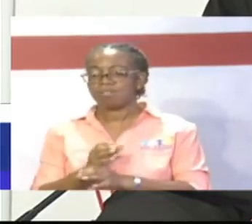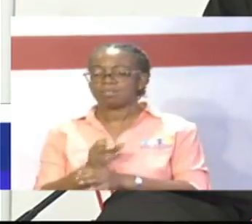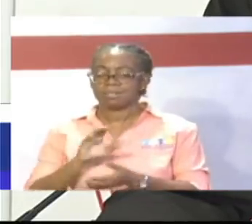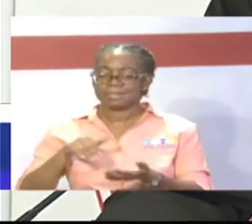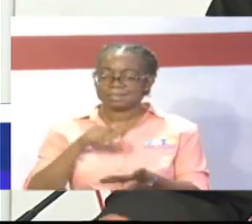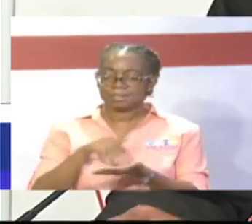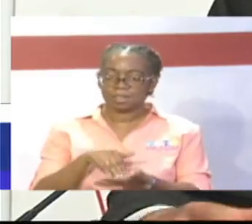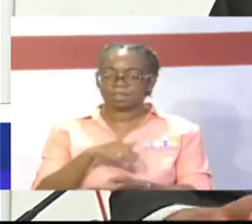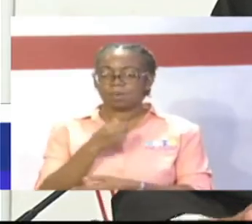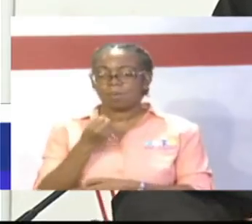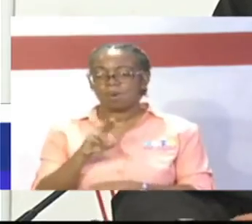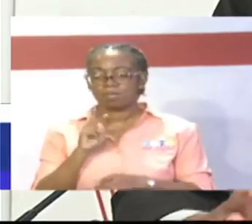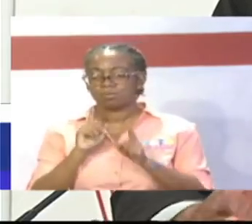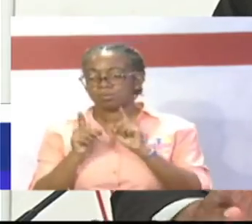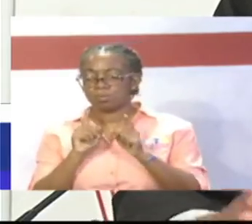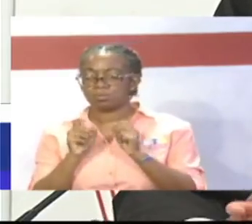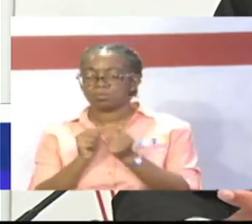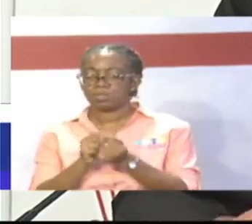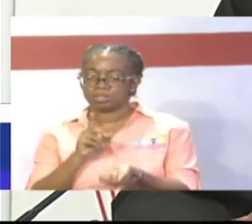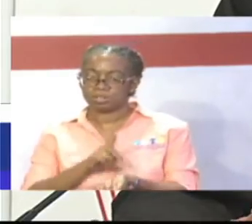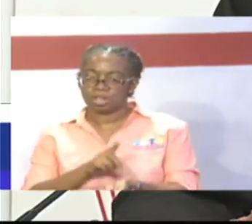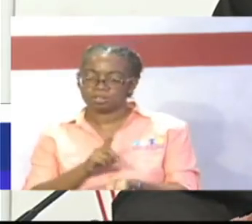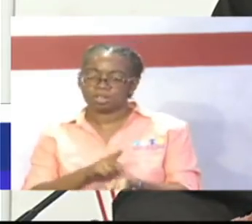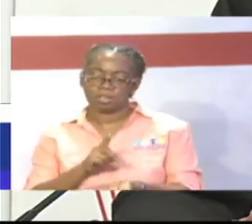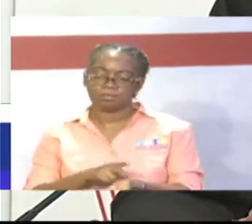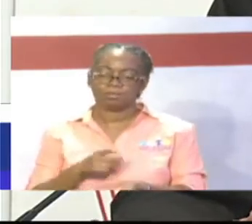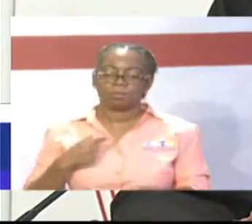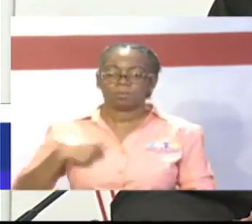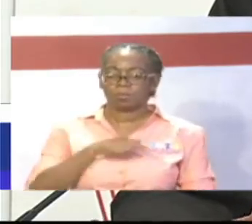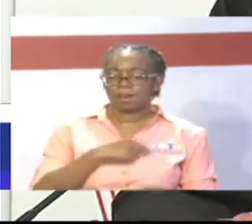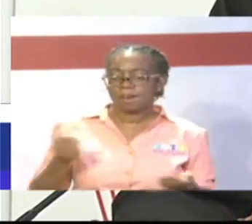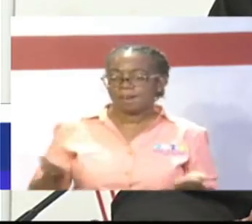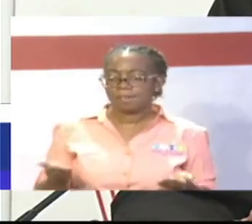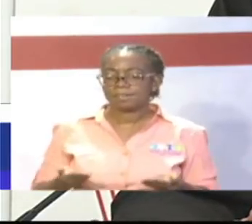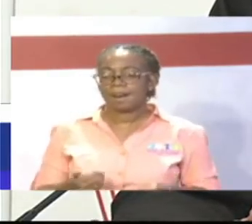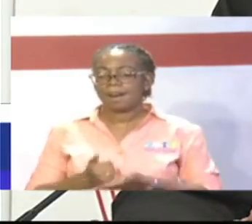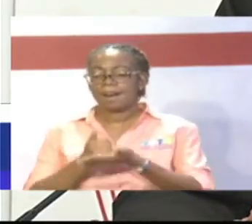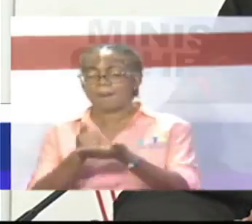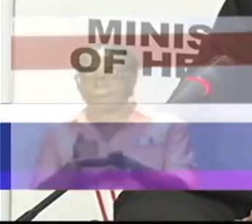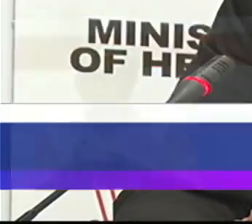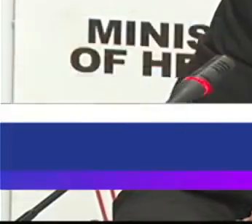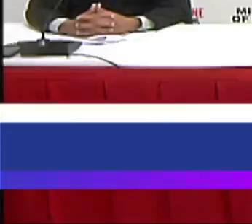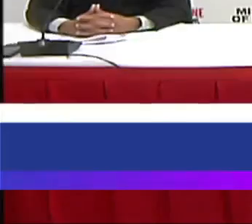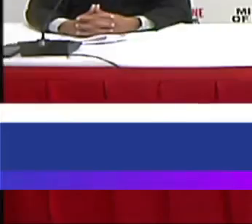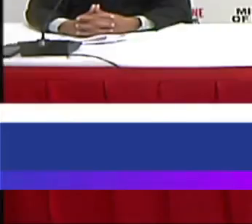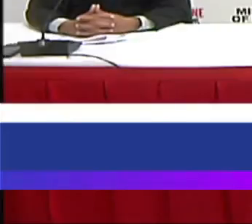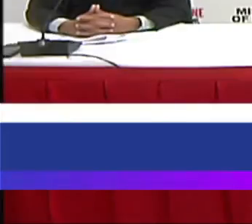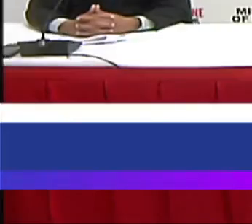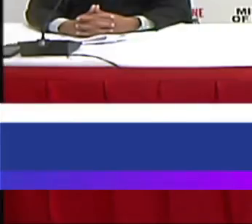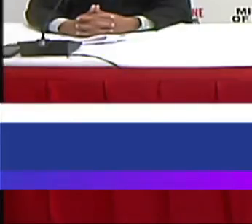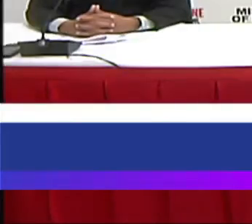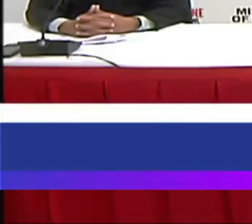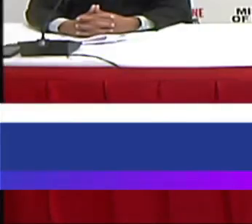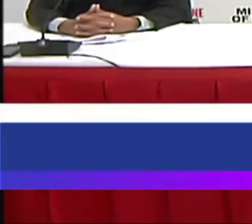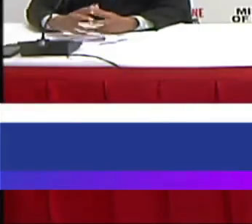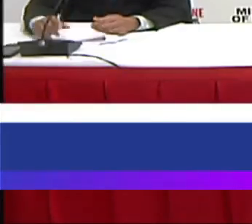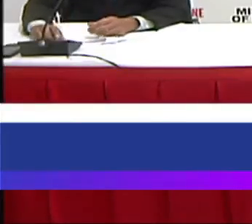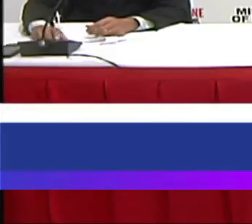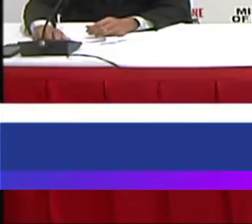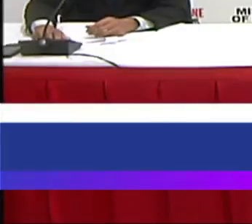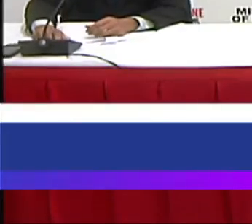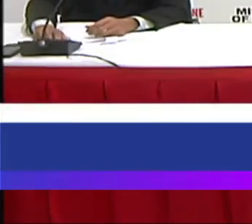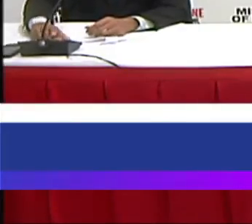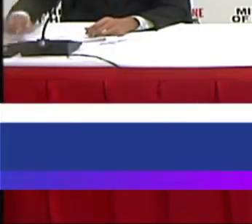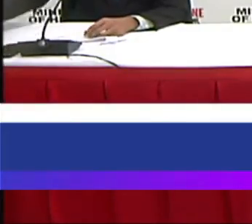to your gynecologist. We are here to help. Thank you very much, Dr. Surjit Singh. On